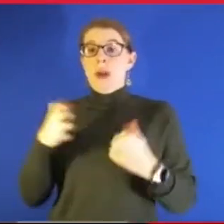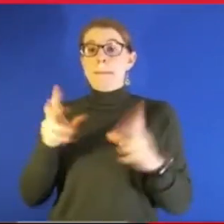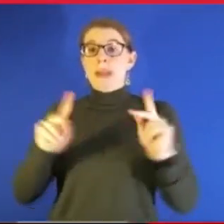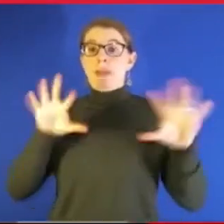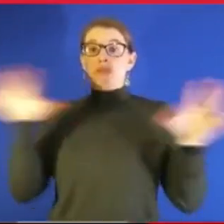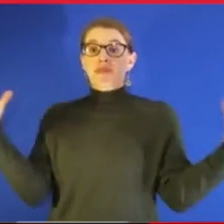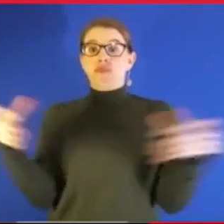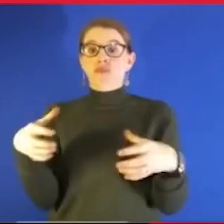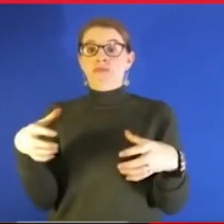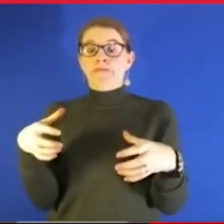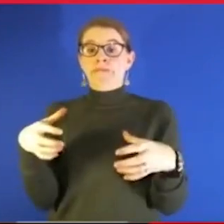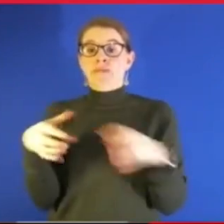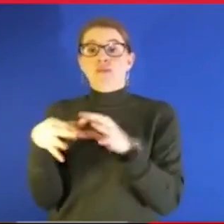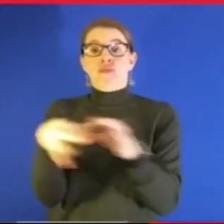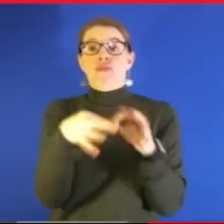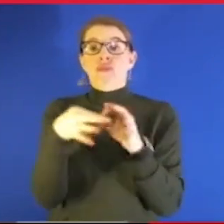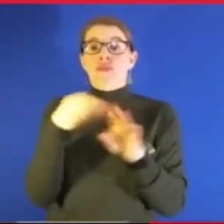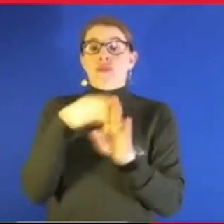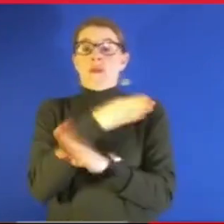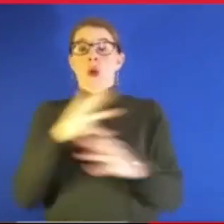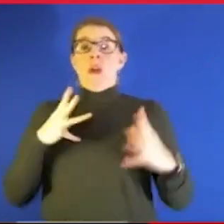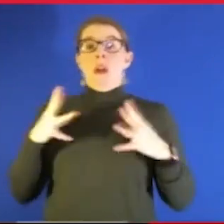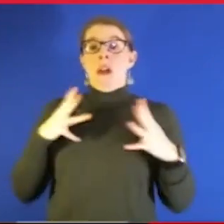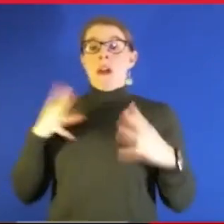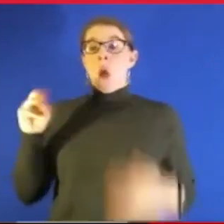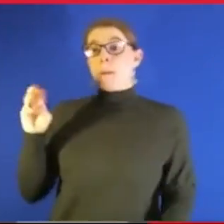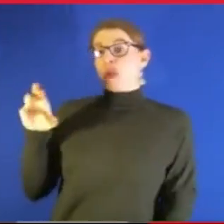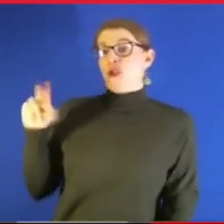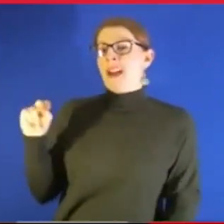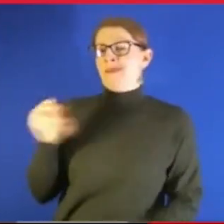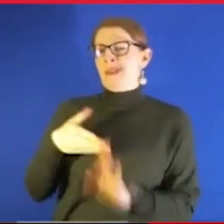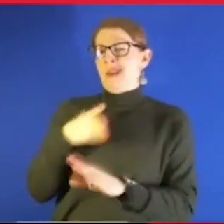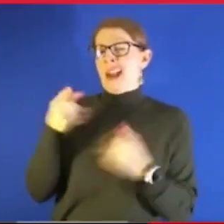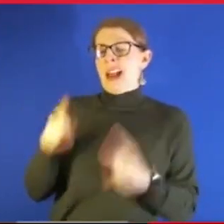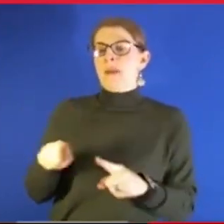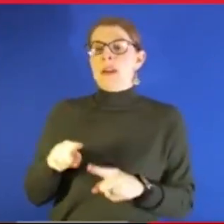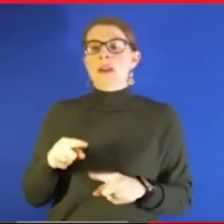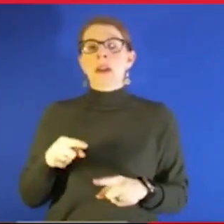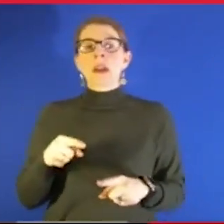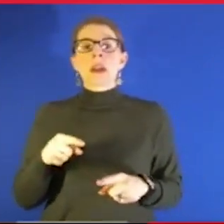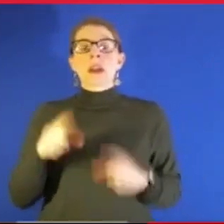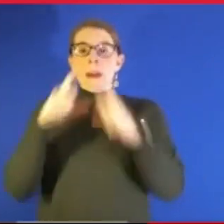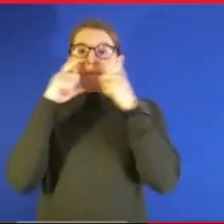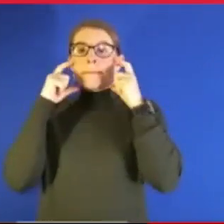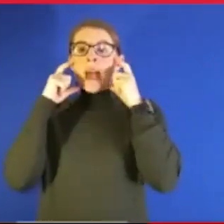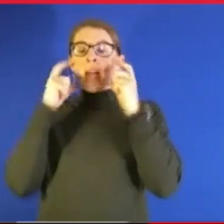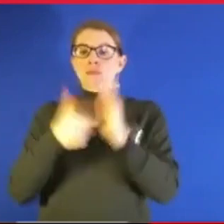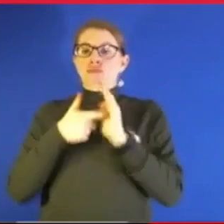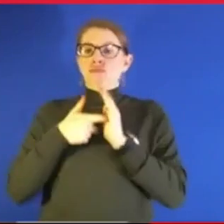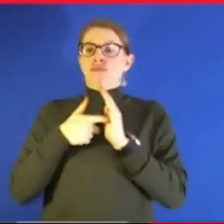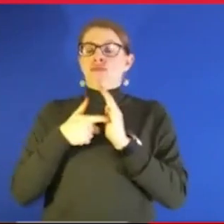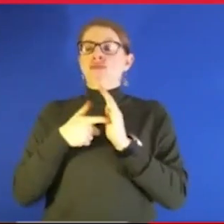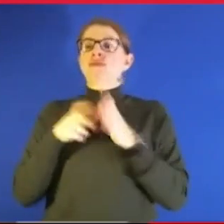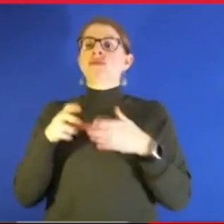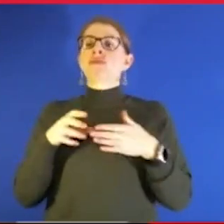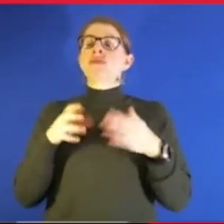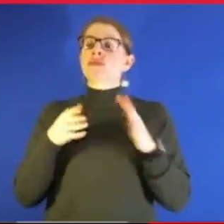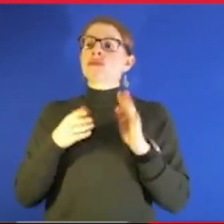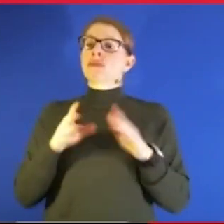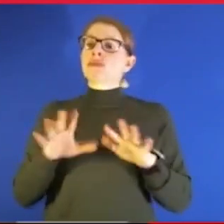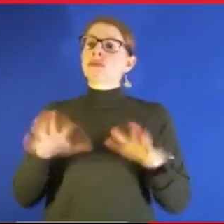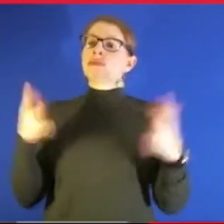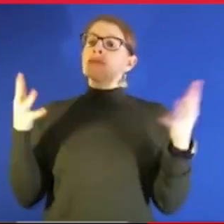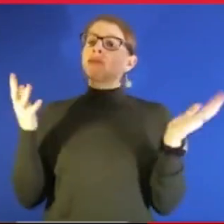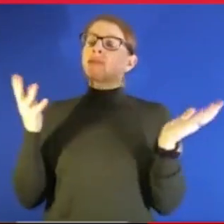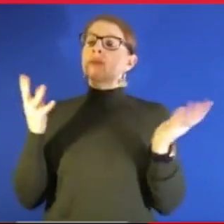So prior to the holidays and Omicron, we had loosened mask restrictions and bringing folks into the offices and that